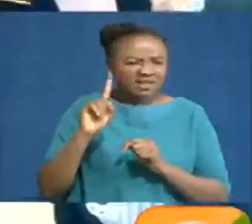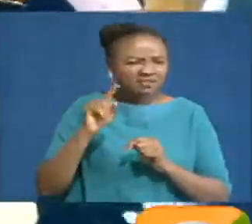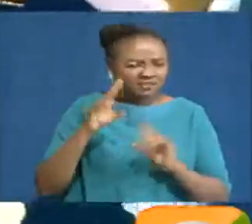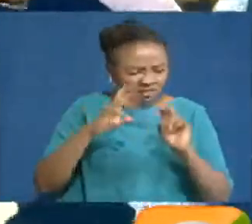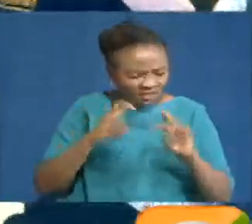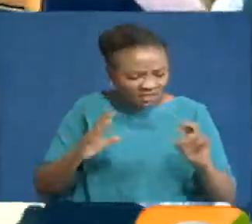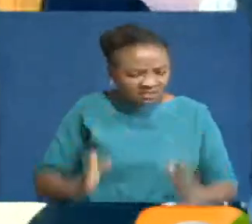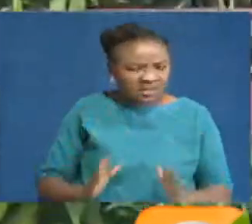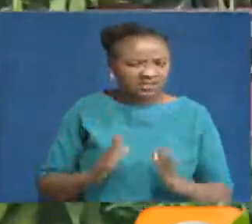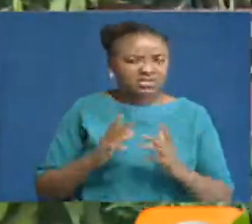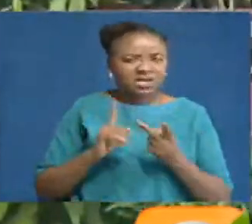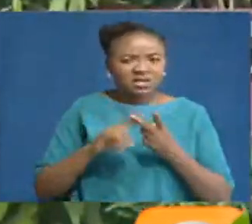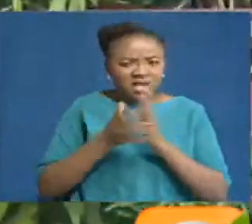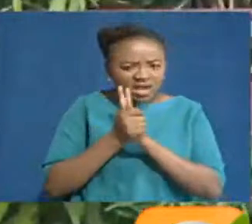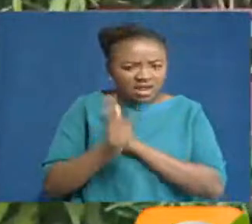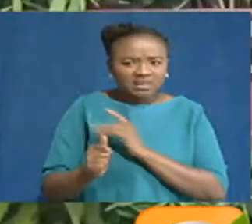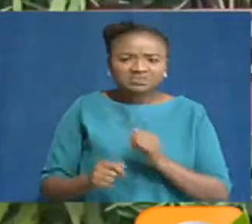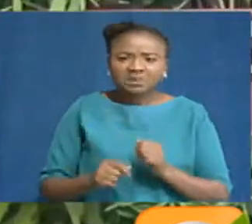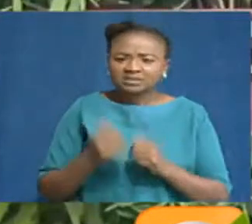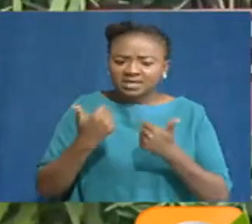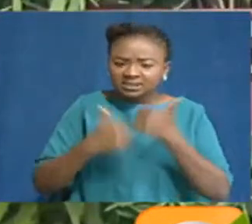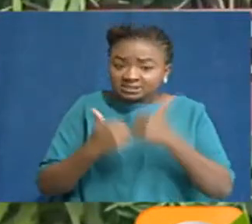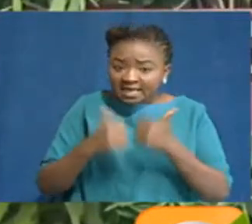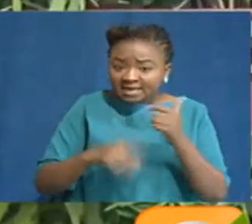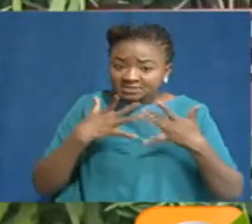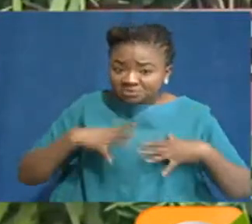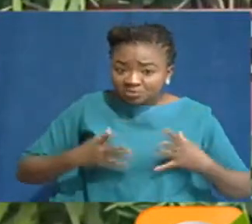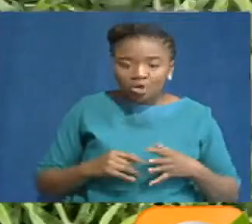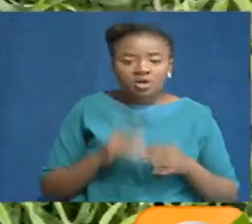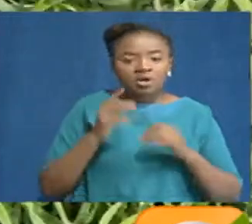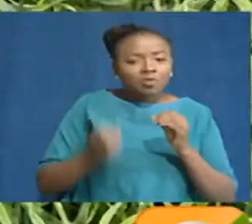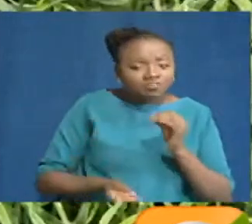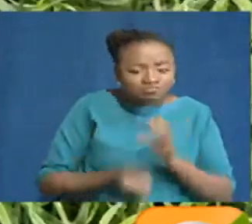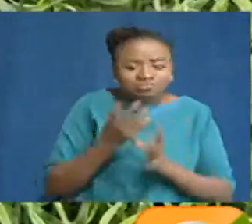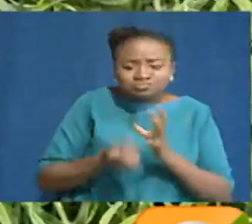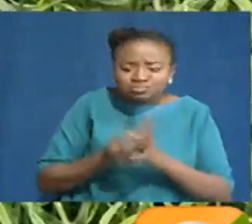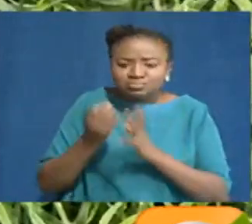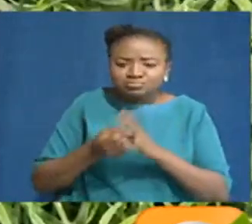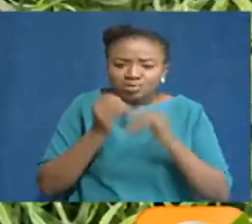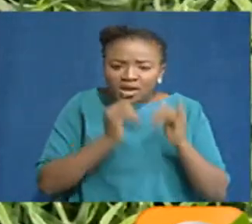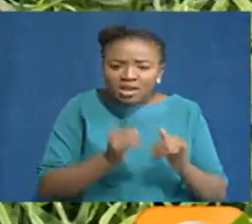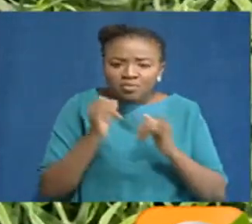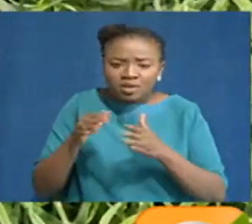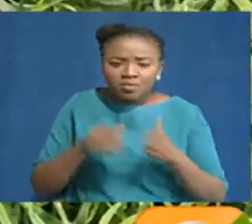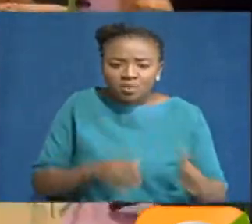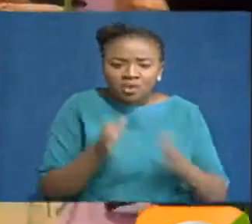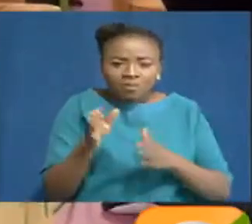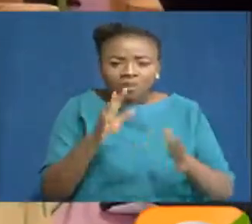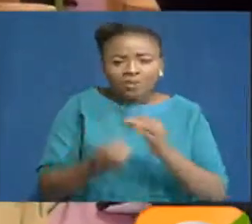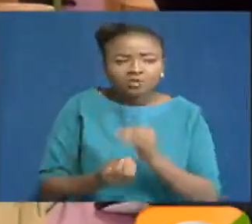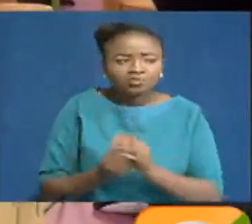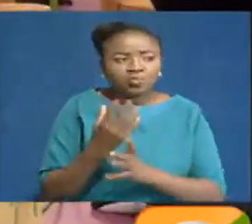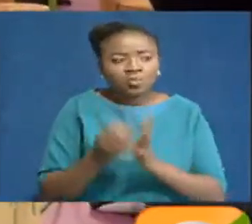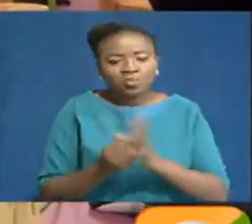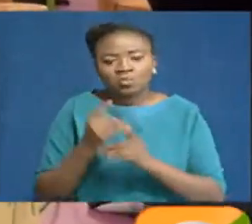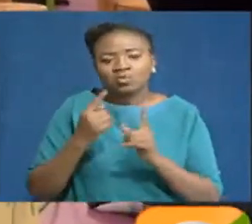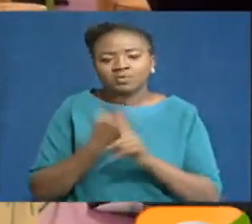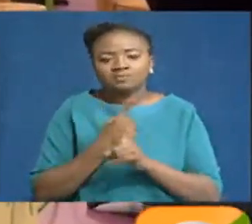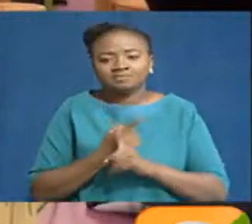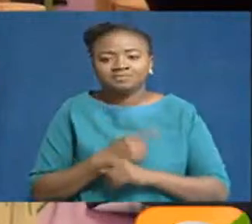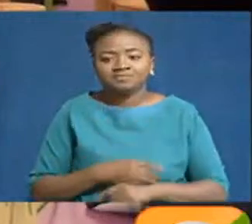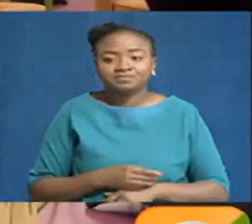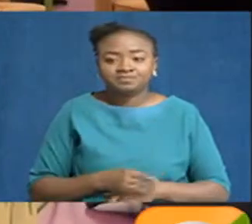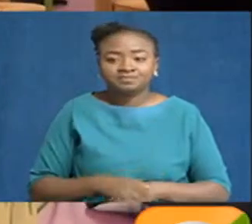are constantly developing new methods for growing crops more efficiently. A Dutch grower is a control freak. He wants to